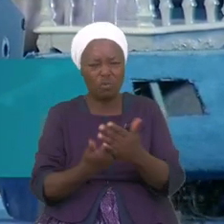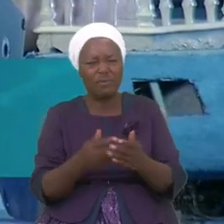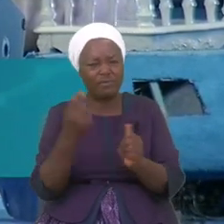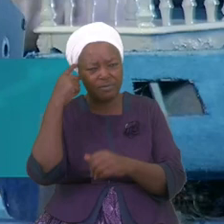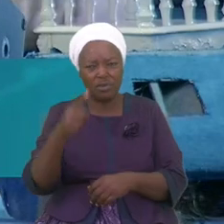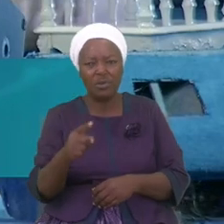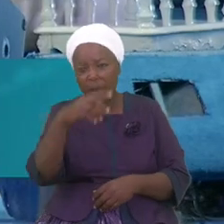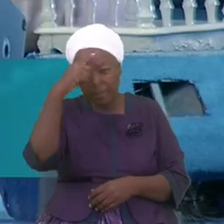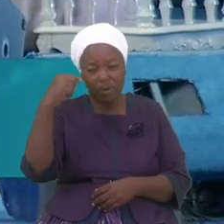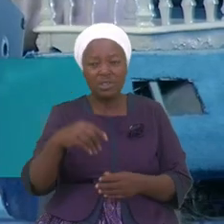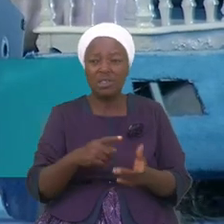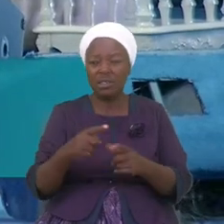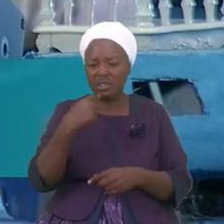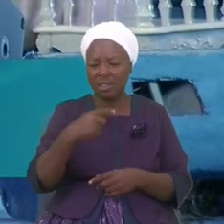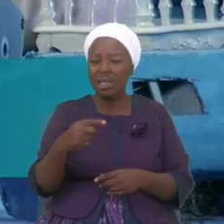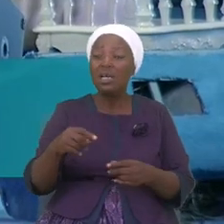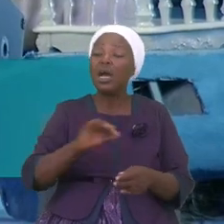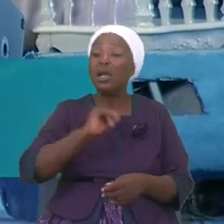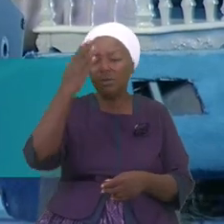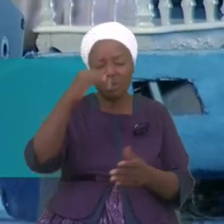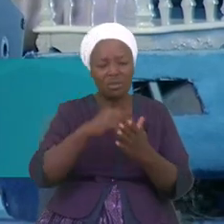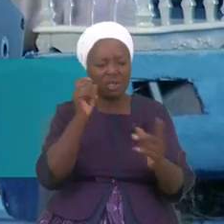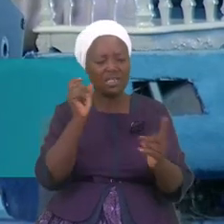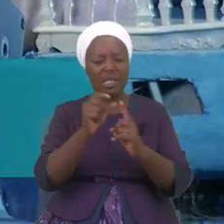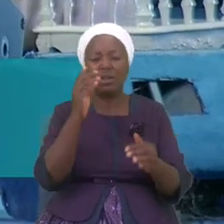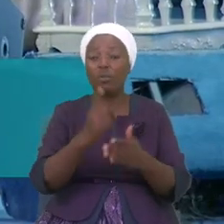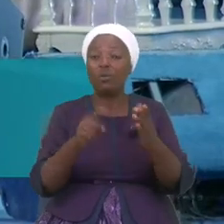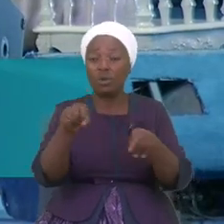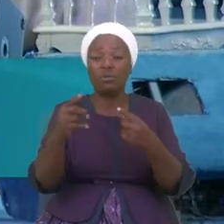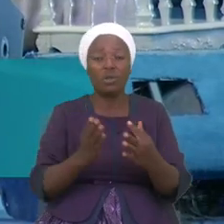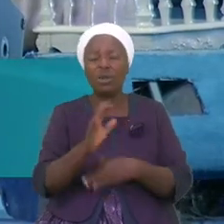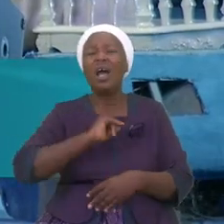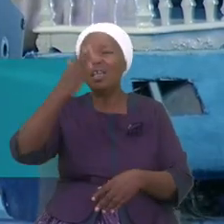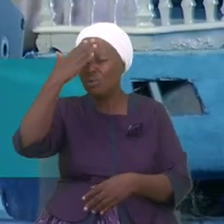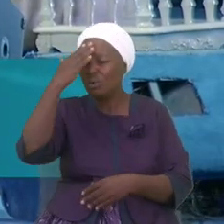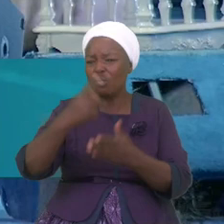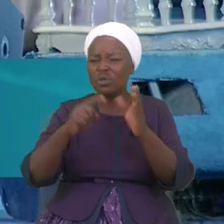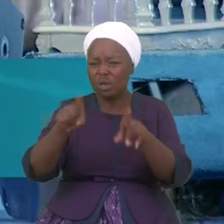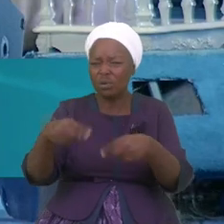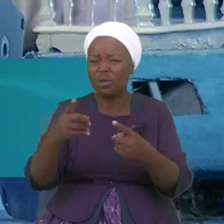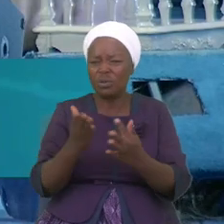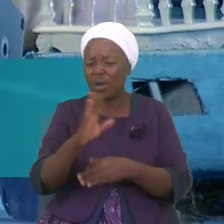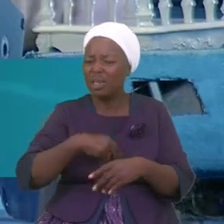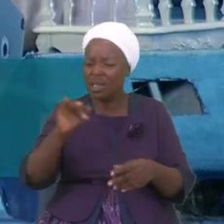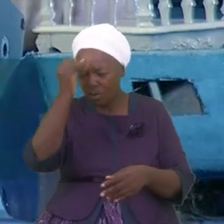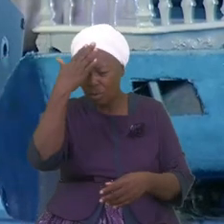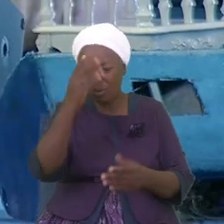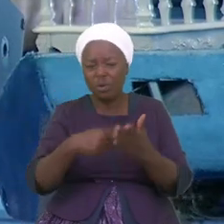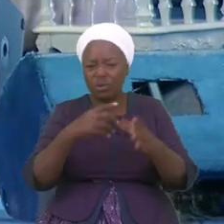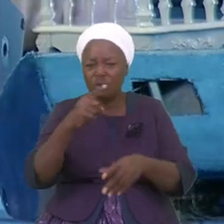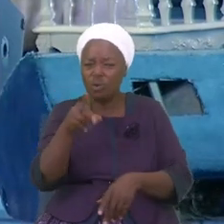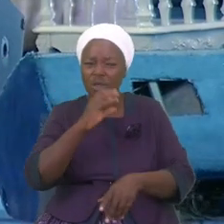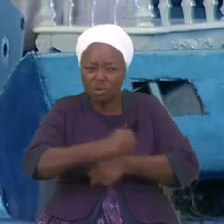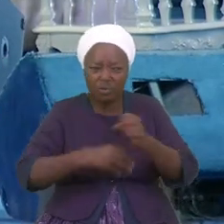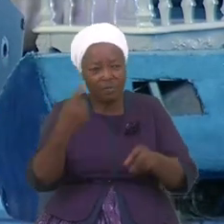I know. And I know exactly what you are going through. I know what you are suffering from, and I'm ready to help